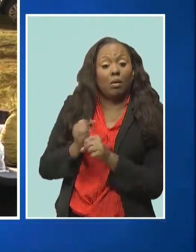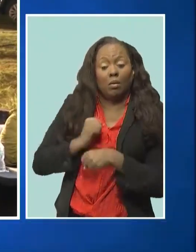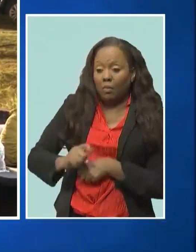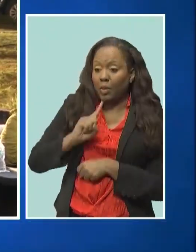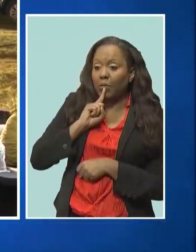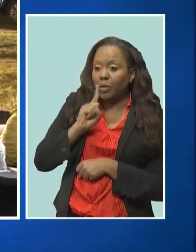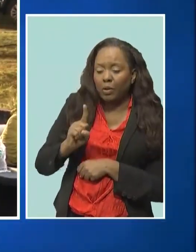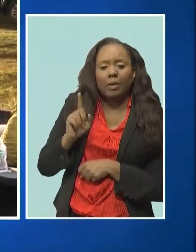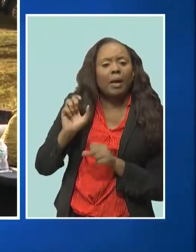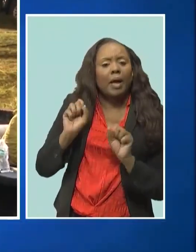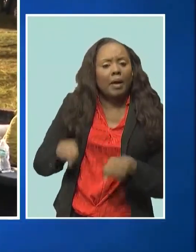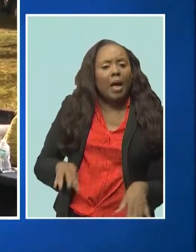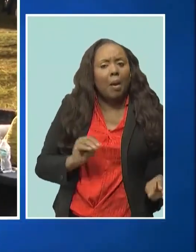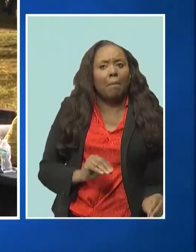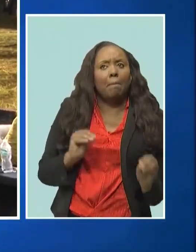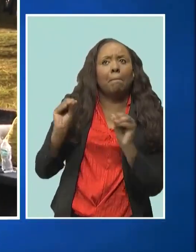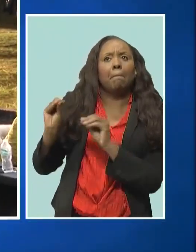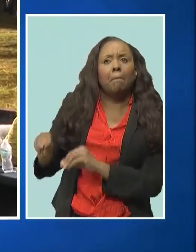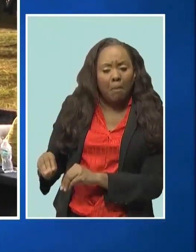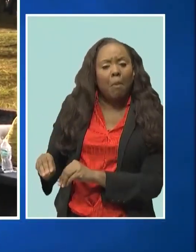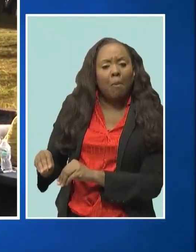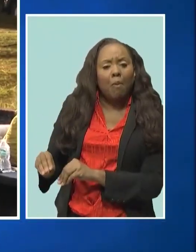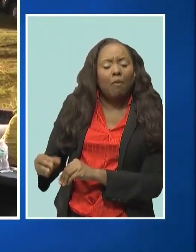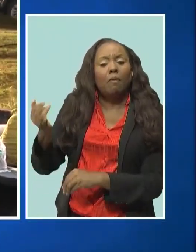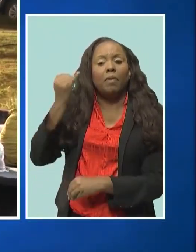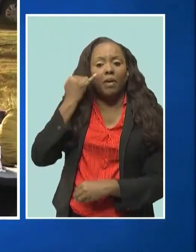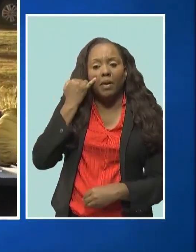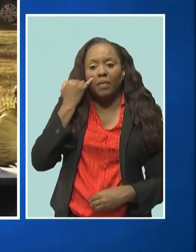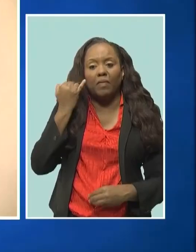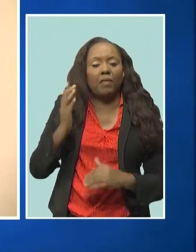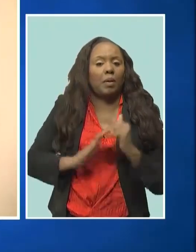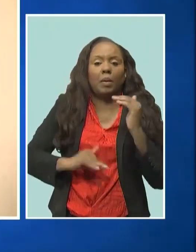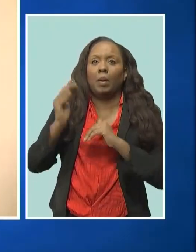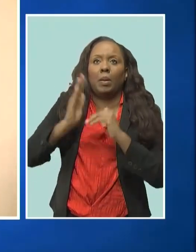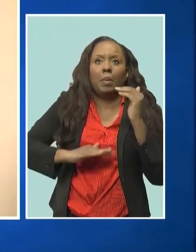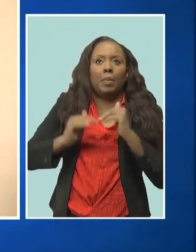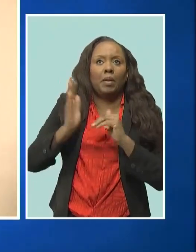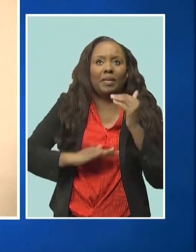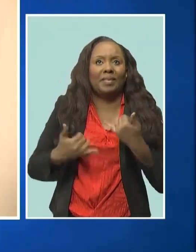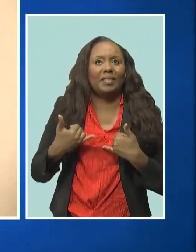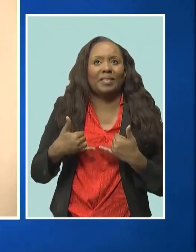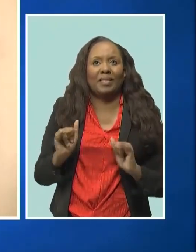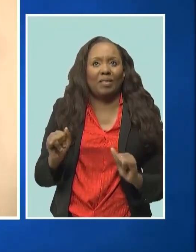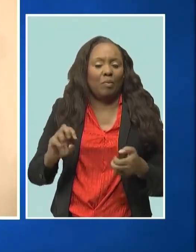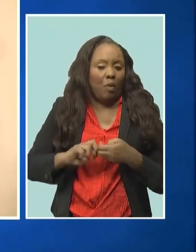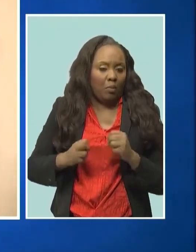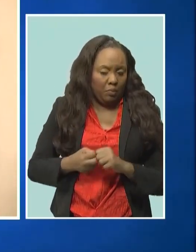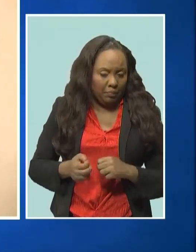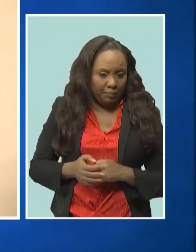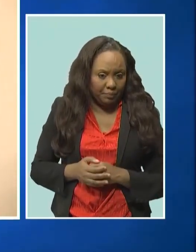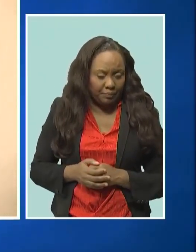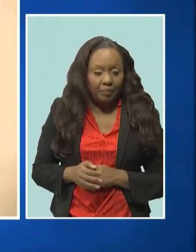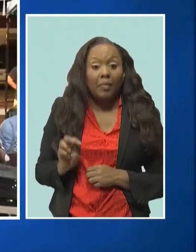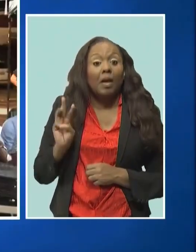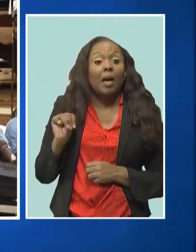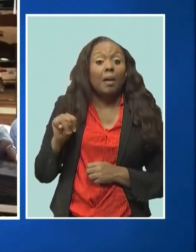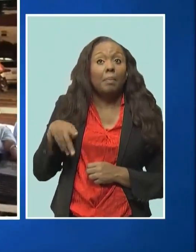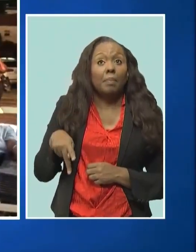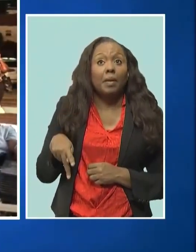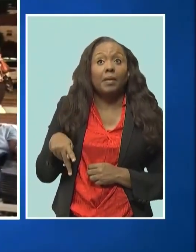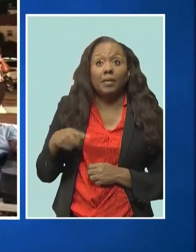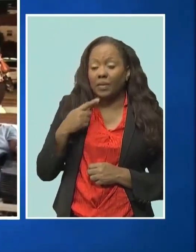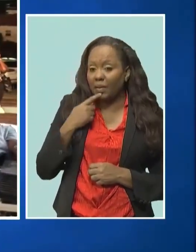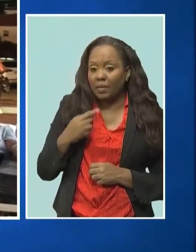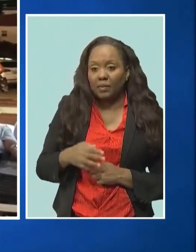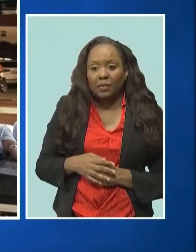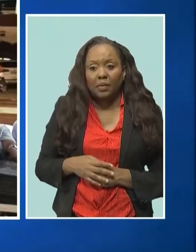move temporarily until such time as anything else that needs to be done. The MP for the area, Charles Griffith, made it clear that the children will not be